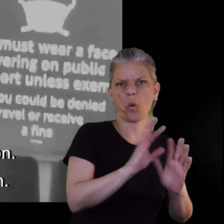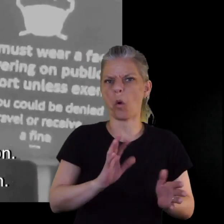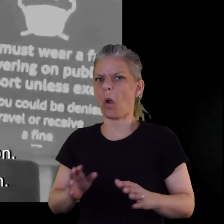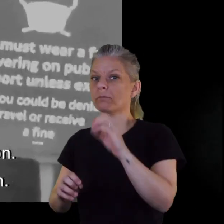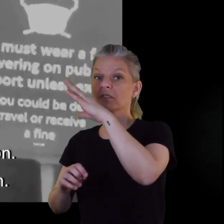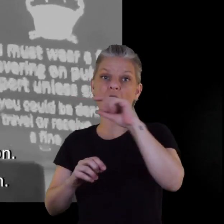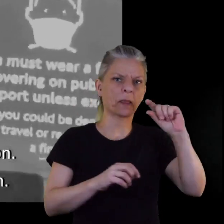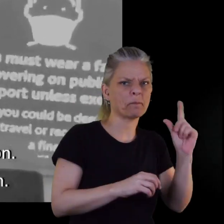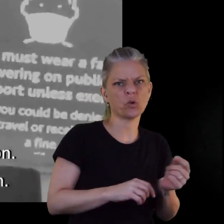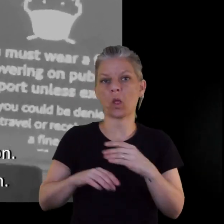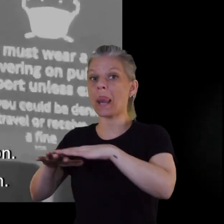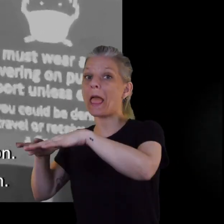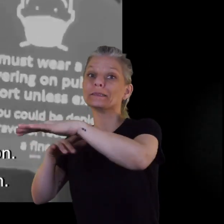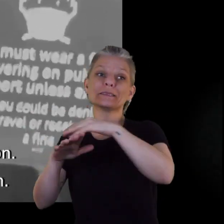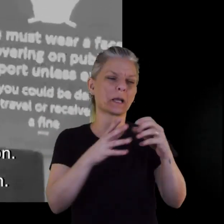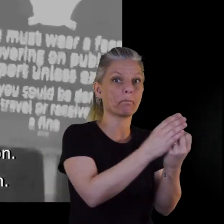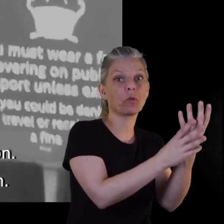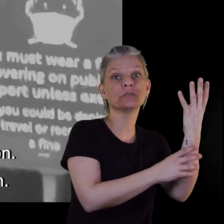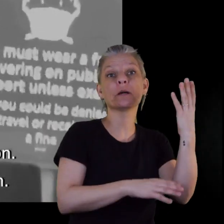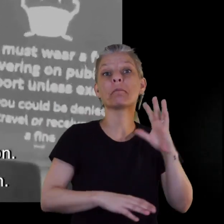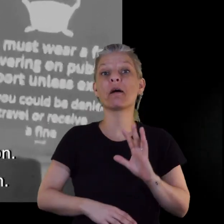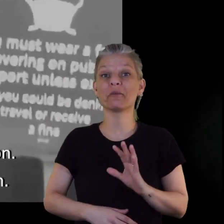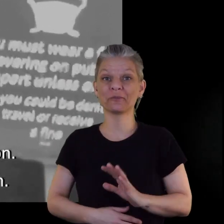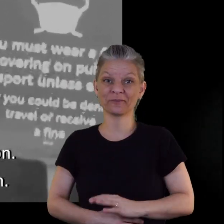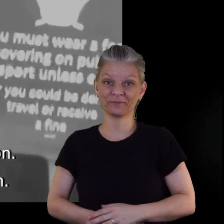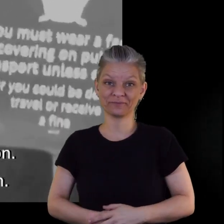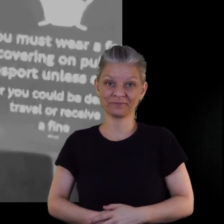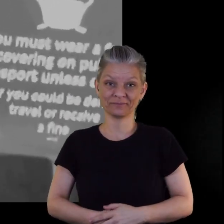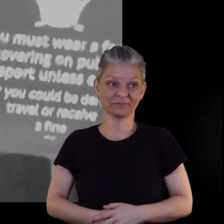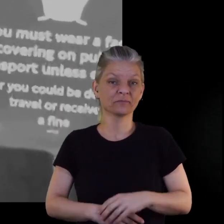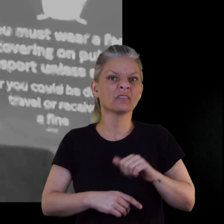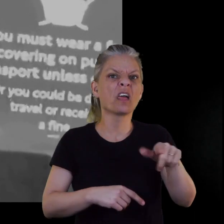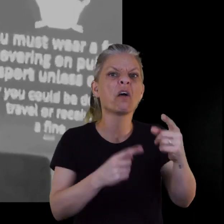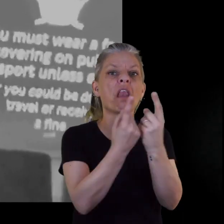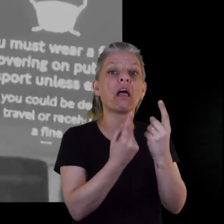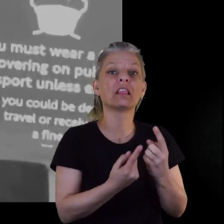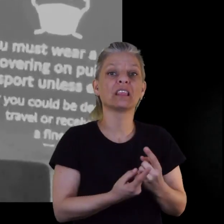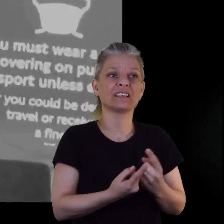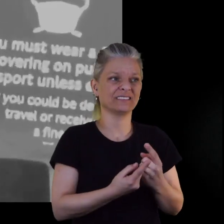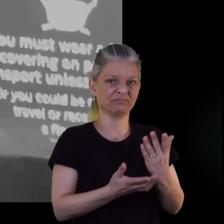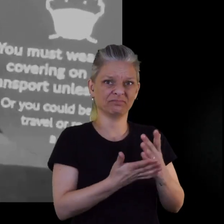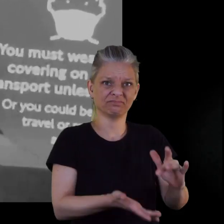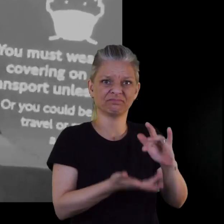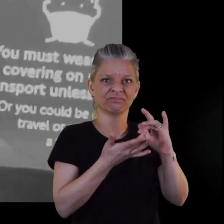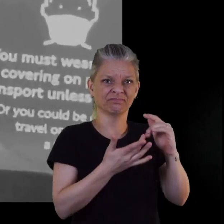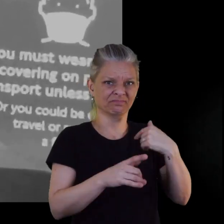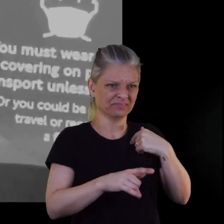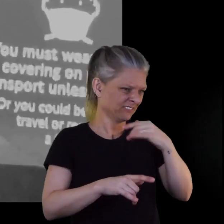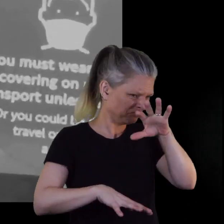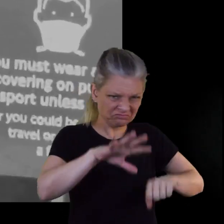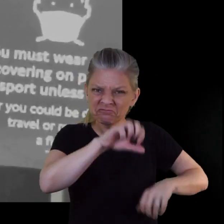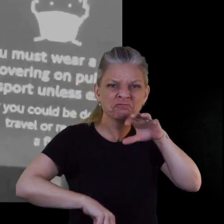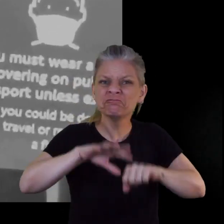the moon. I am a landscape evolving, ever in bloom. Ooh, next to nothing is an innocent flex. I